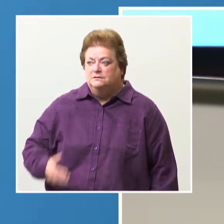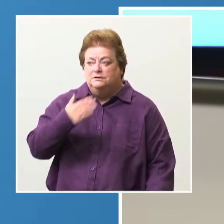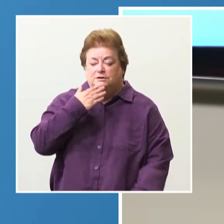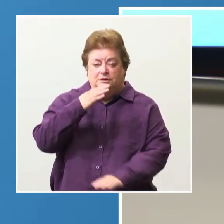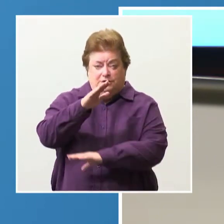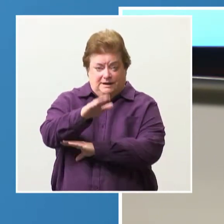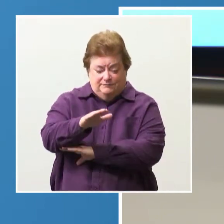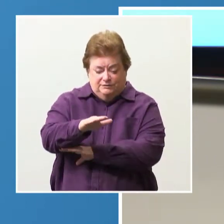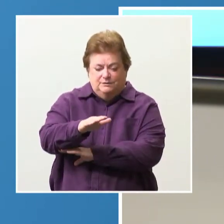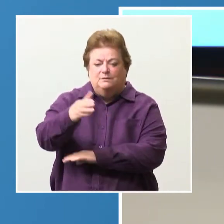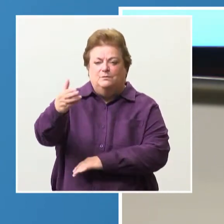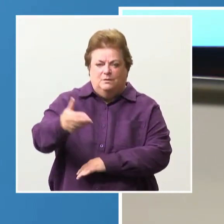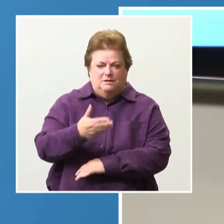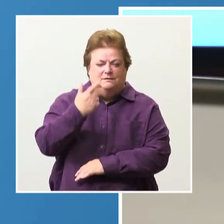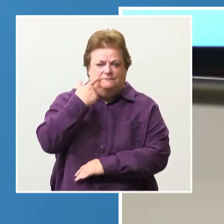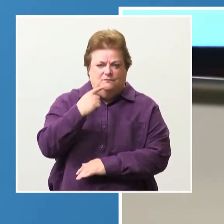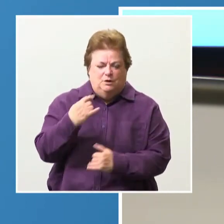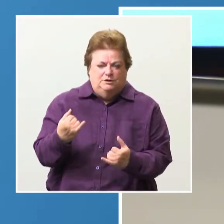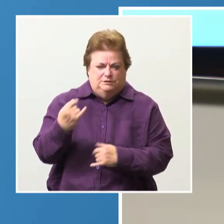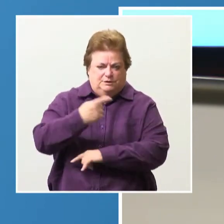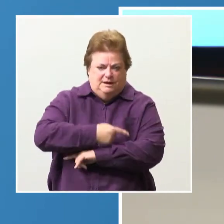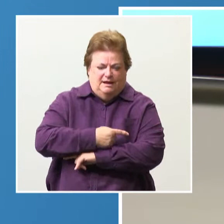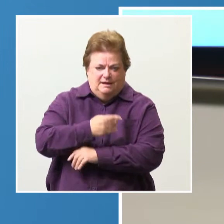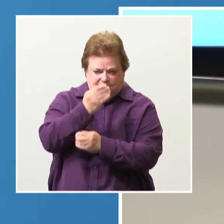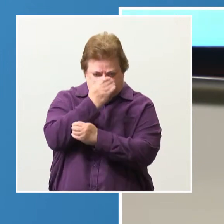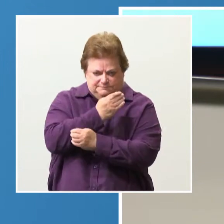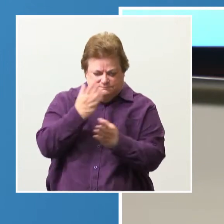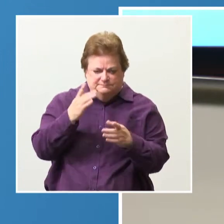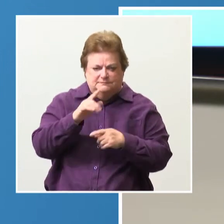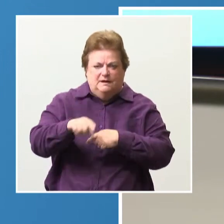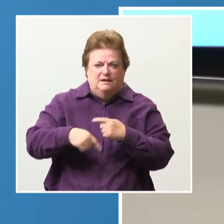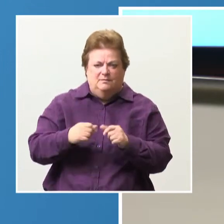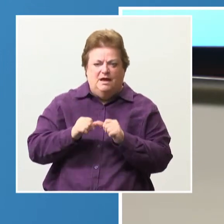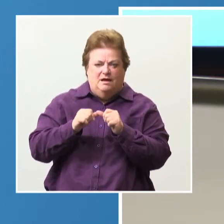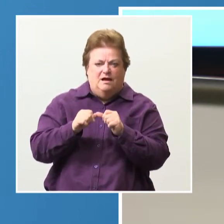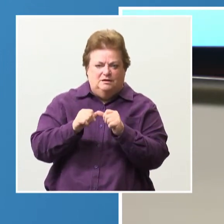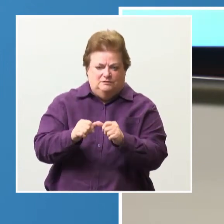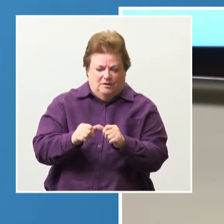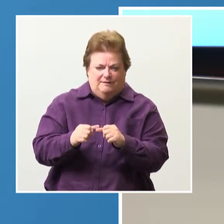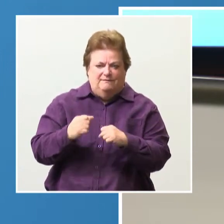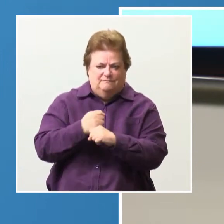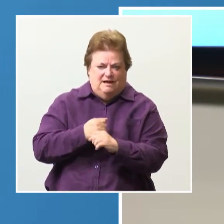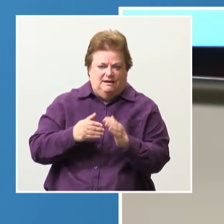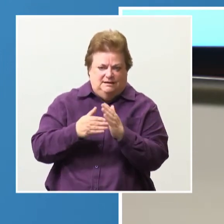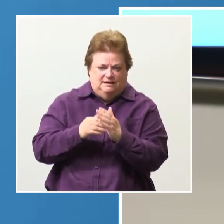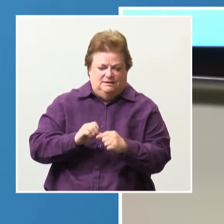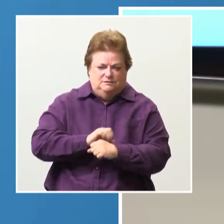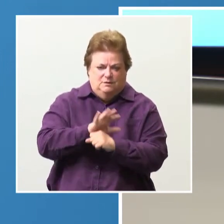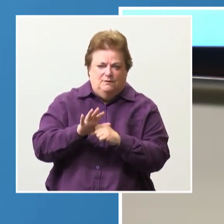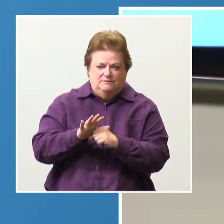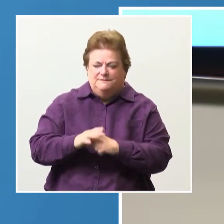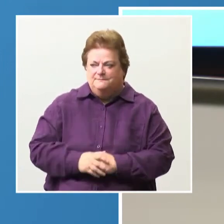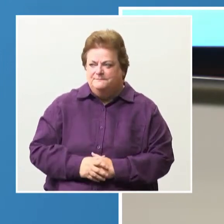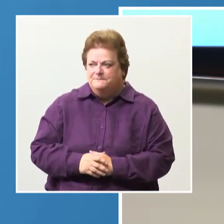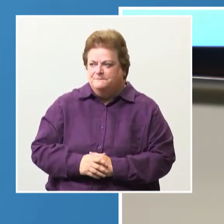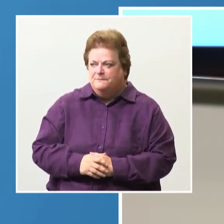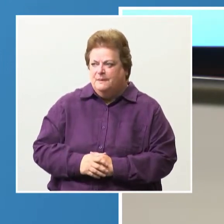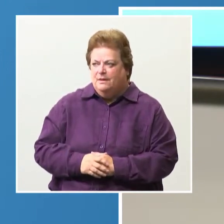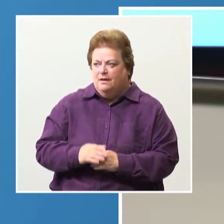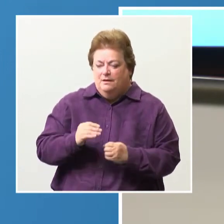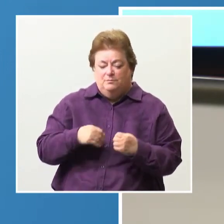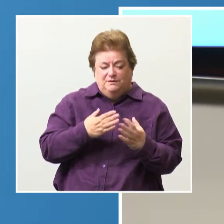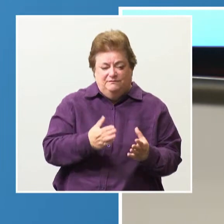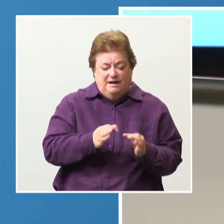Good afternoon and welcome to this community briefing on our ongoing pandemic response efforts.